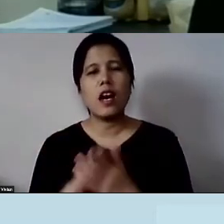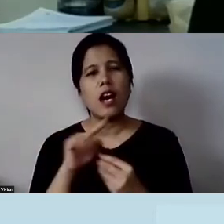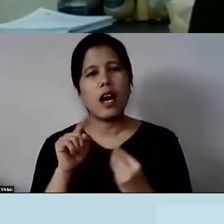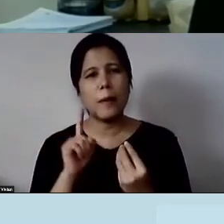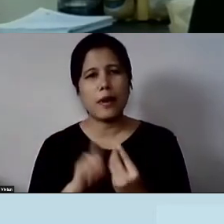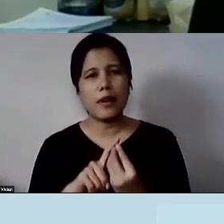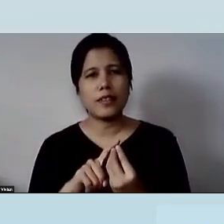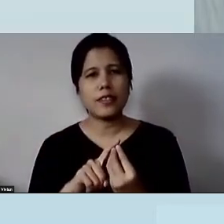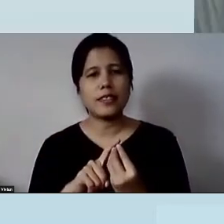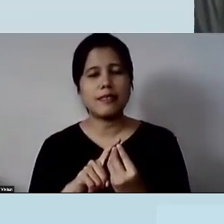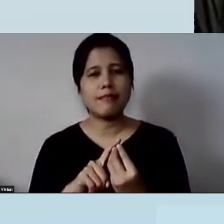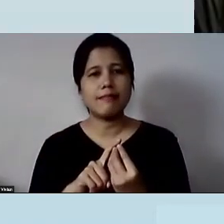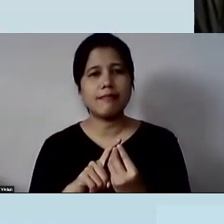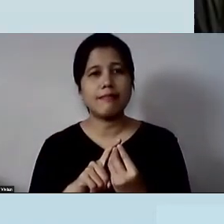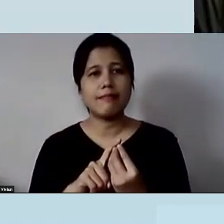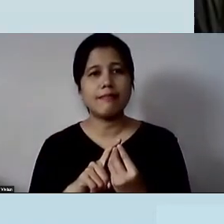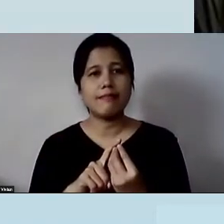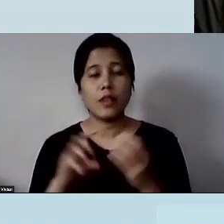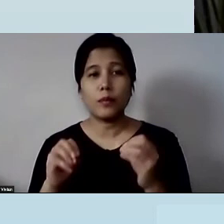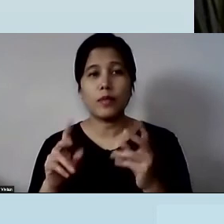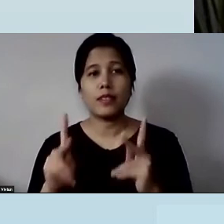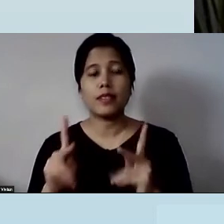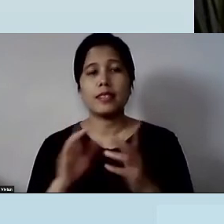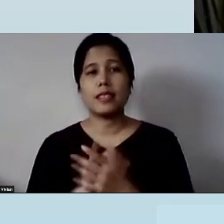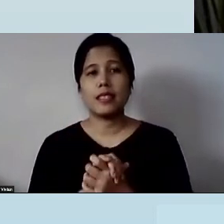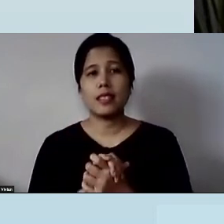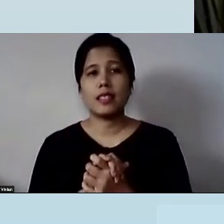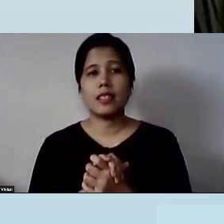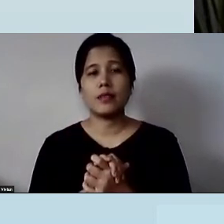ano naman, yung privileges thereof as well.